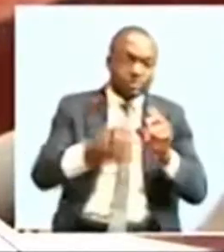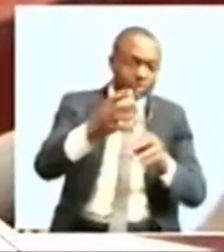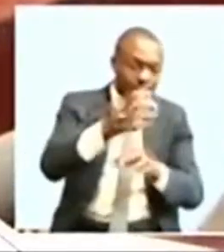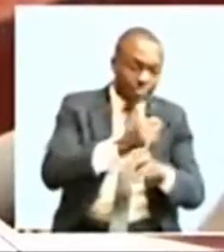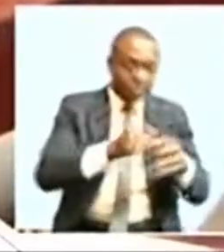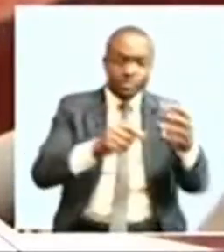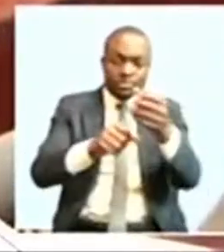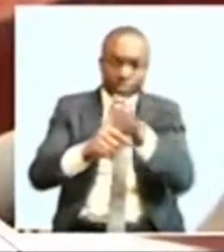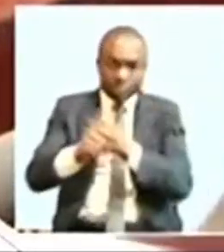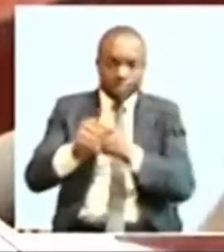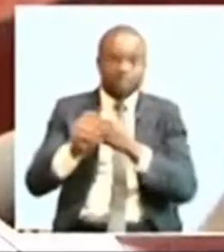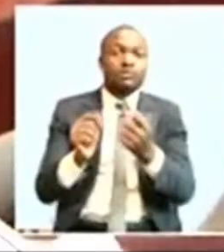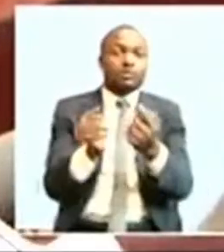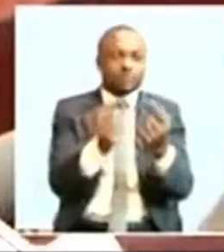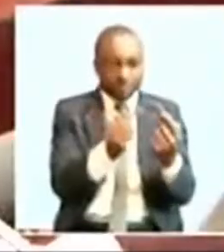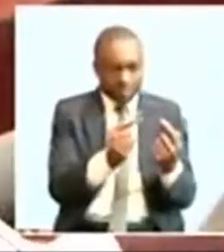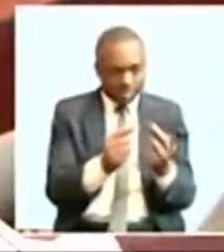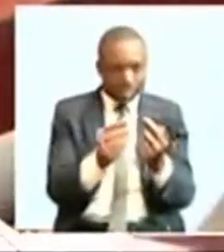regards.